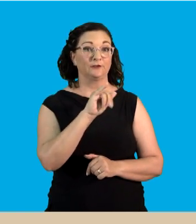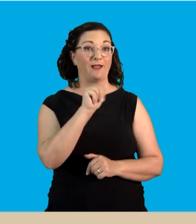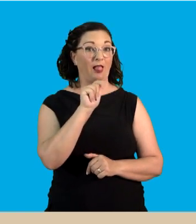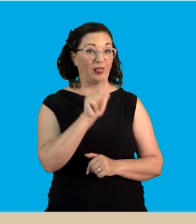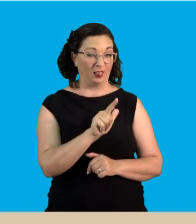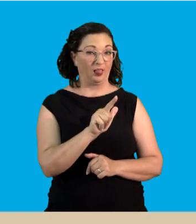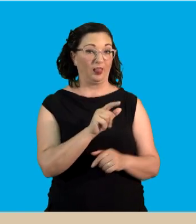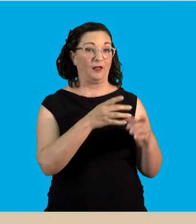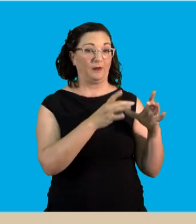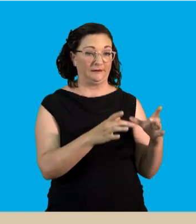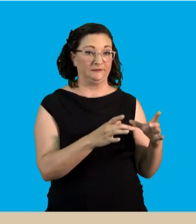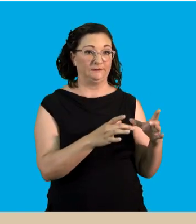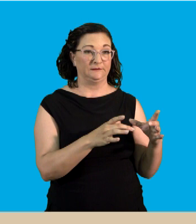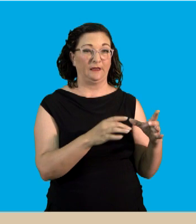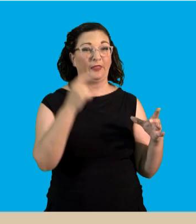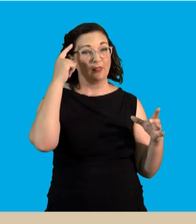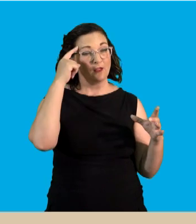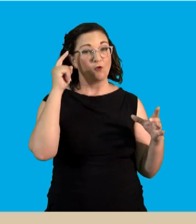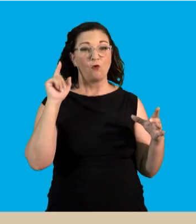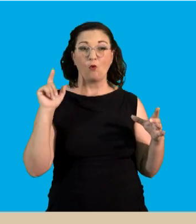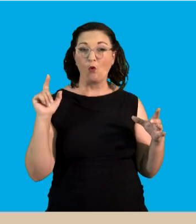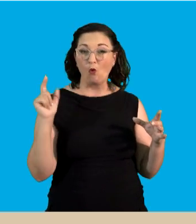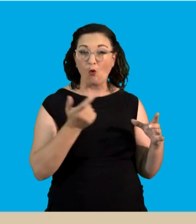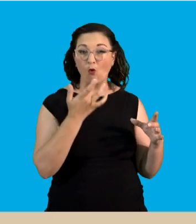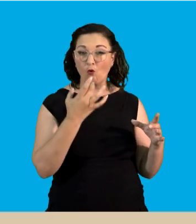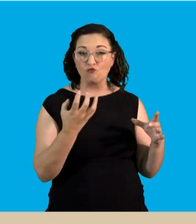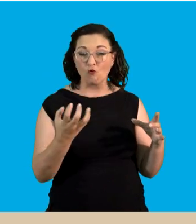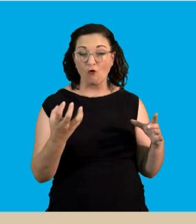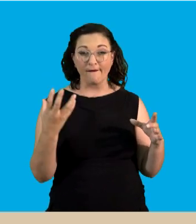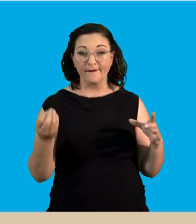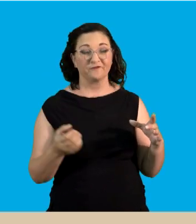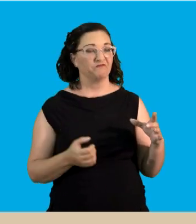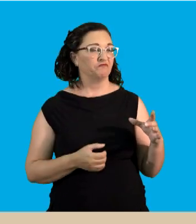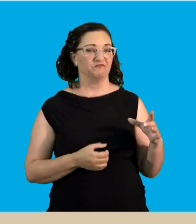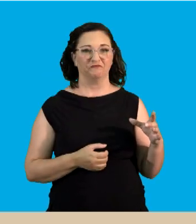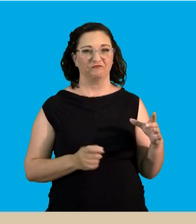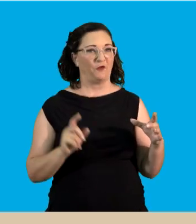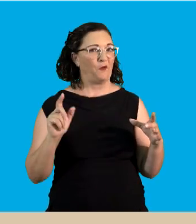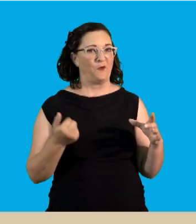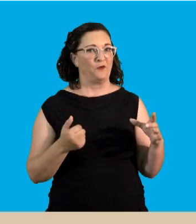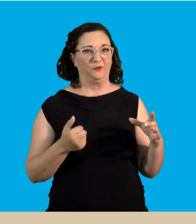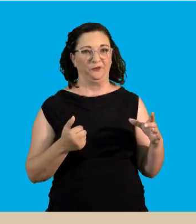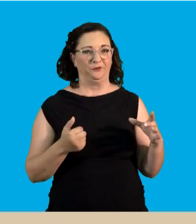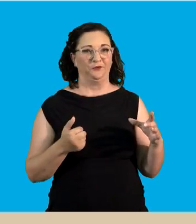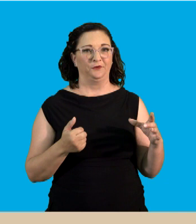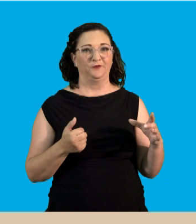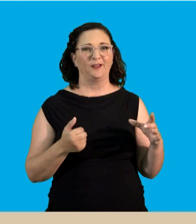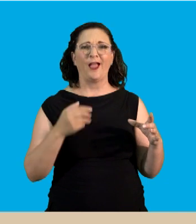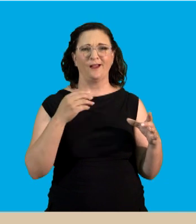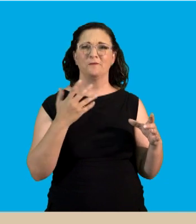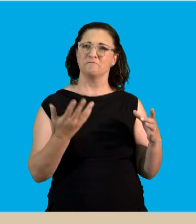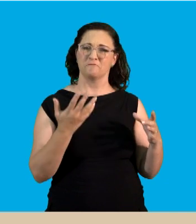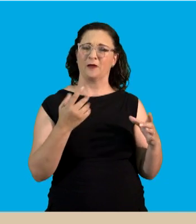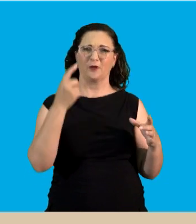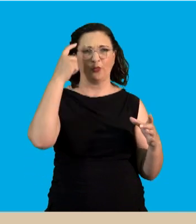right. Now, please do not think that all planets are rocky planets. Not all planets are rocky planets. I'm well aware